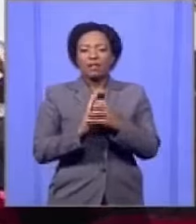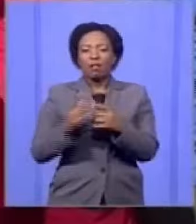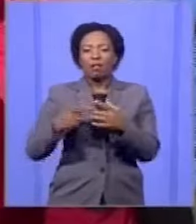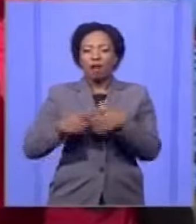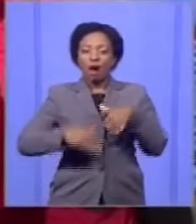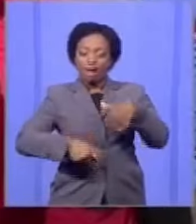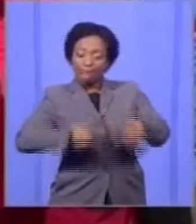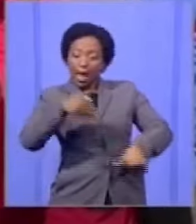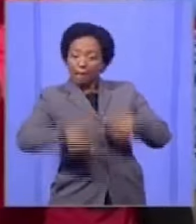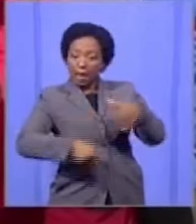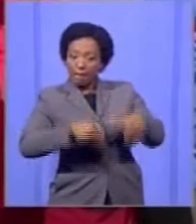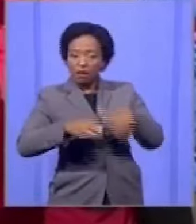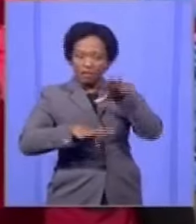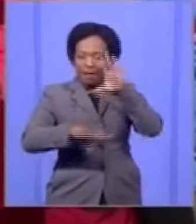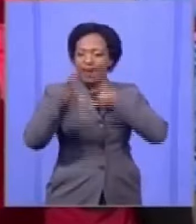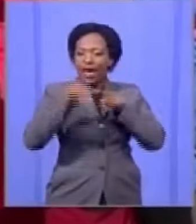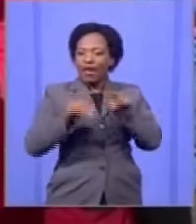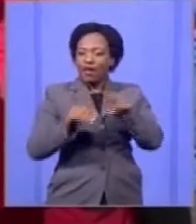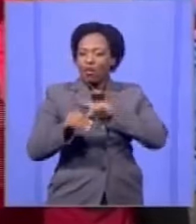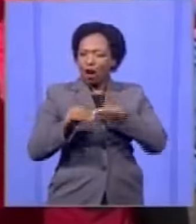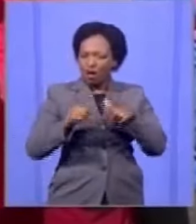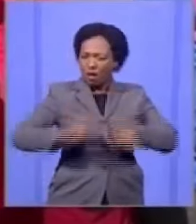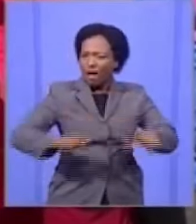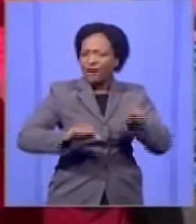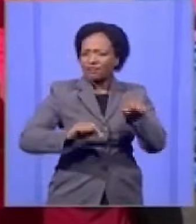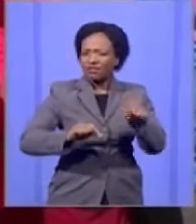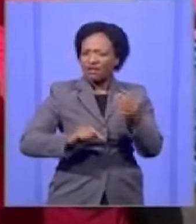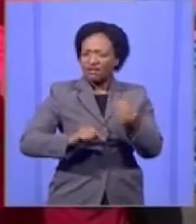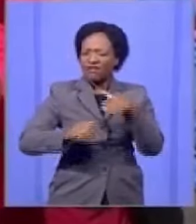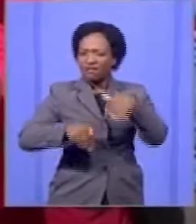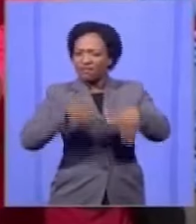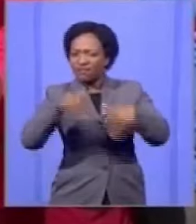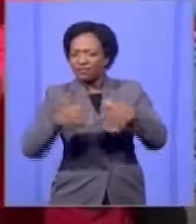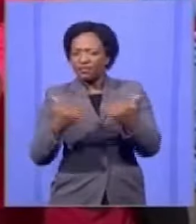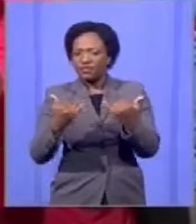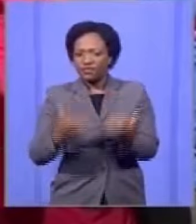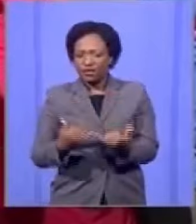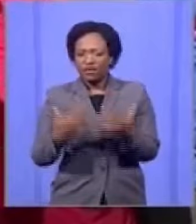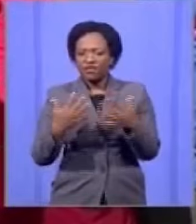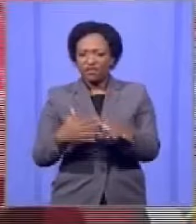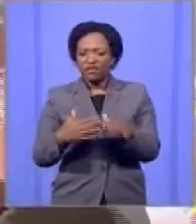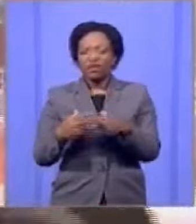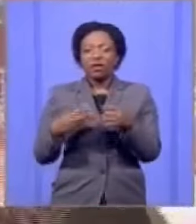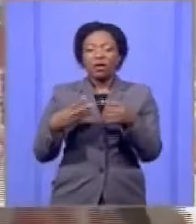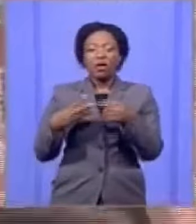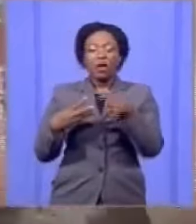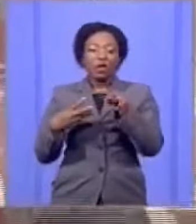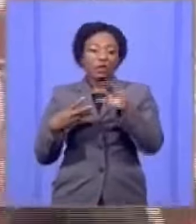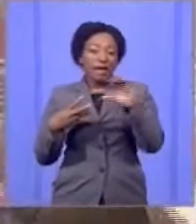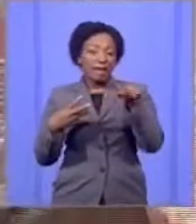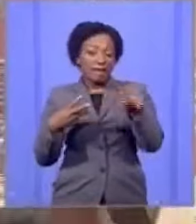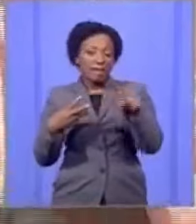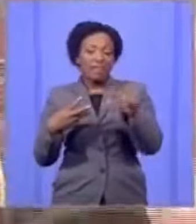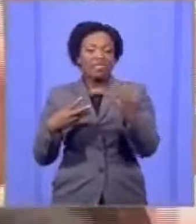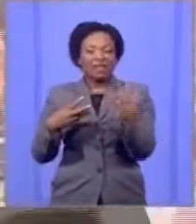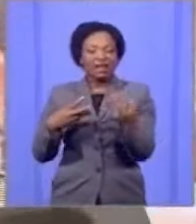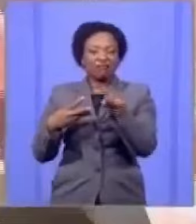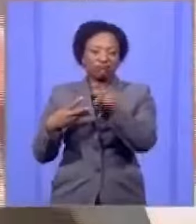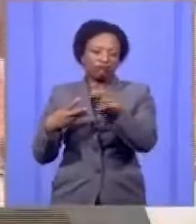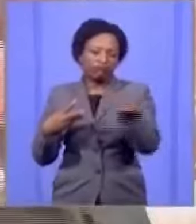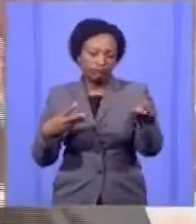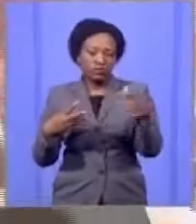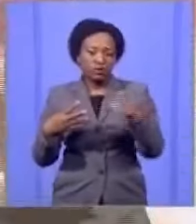humileng ka diminerale. Ga jaana EFF e na le ditokololo di le 3 go kokoano peomolao ya Northern Cape mme lekoko le solofela